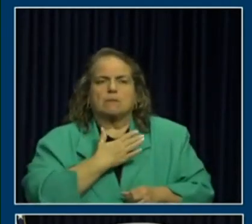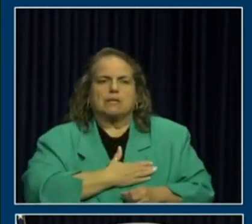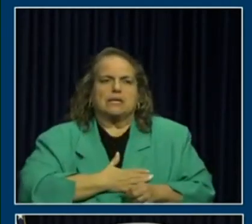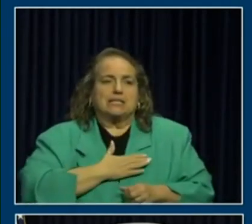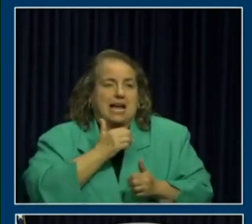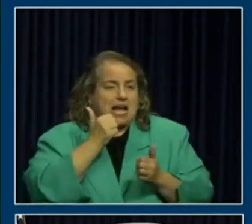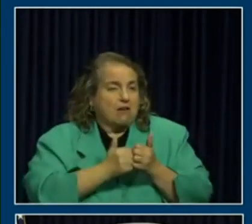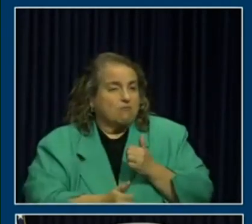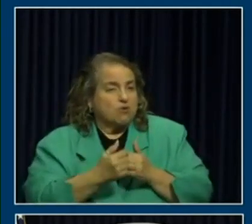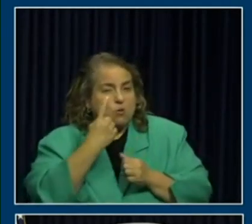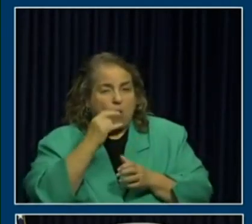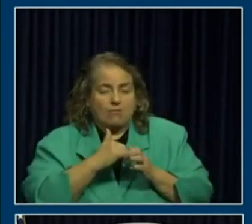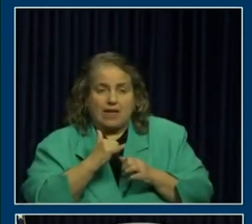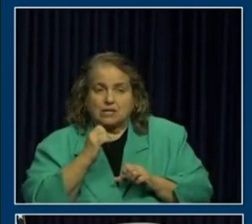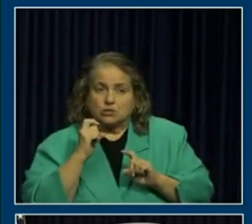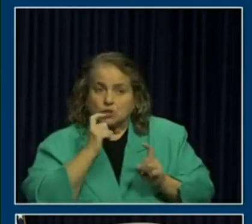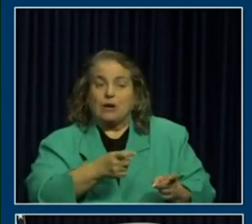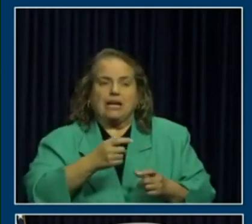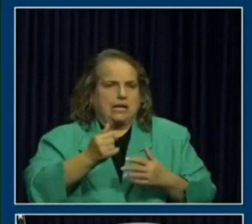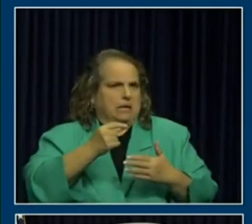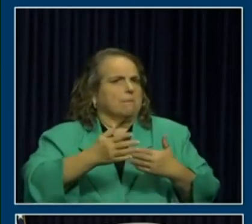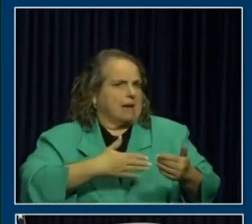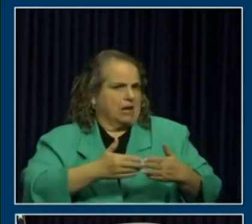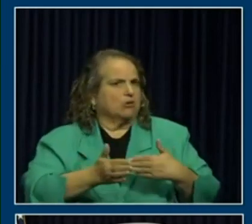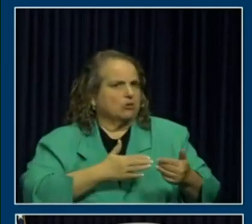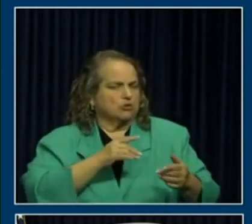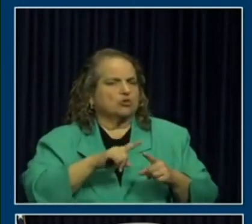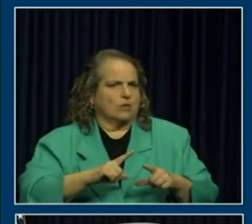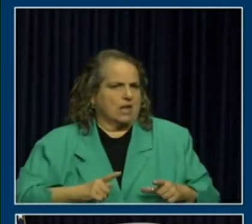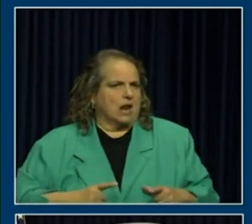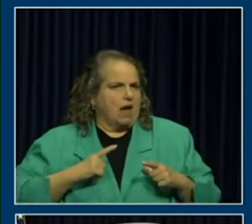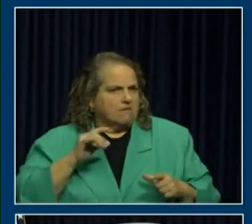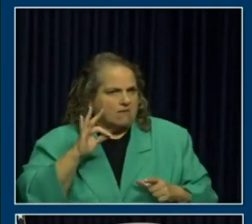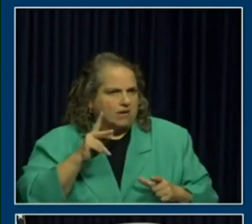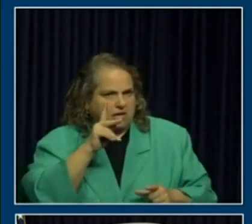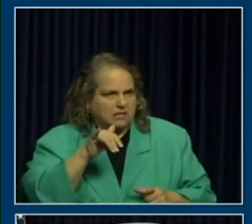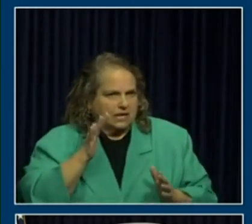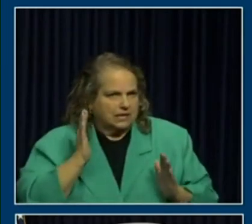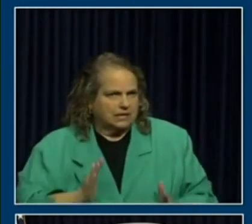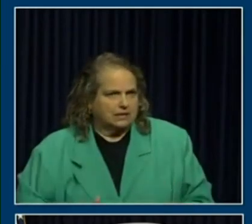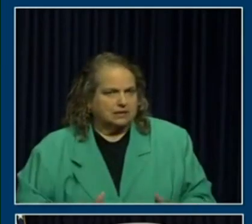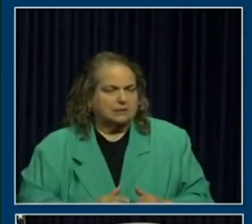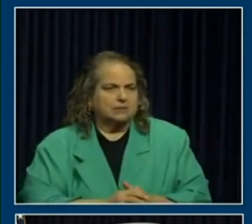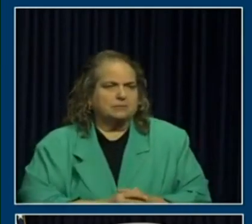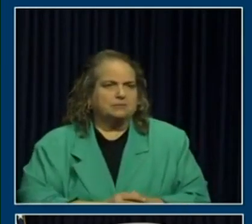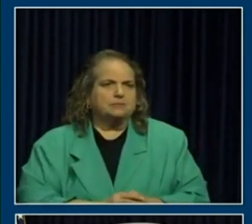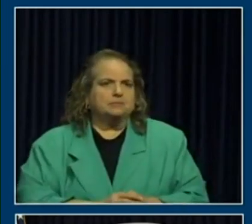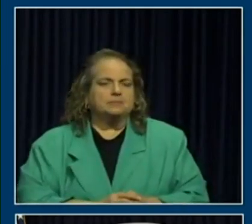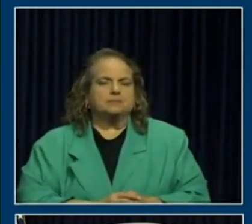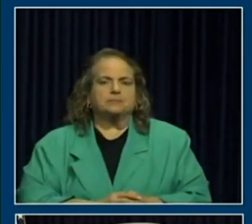every bit that's donated matters to the life of a Kentuckian. Next one.